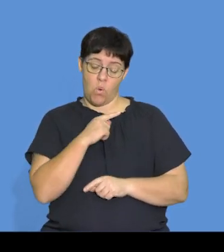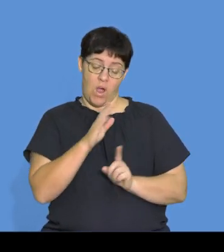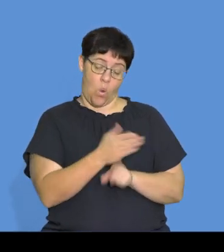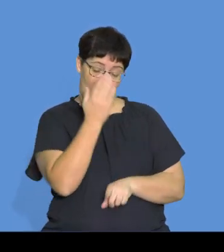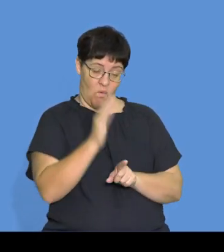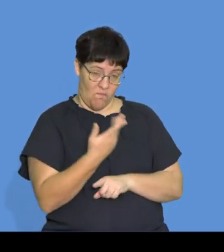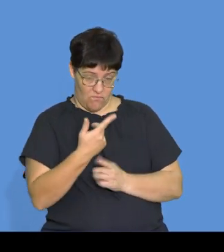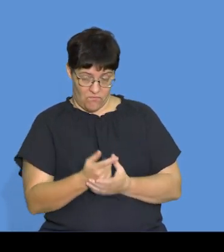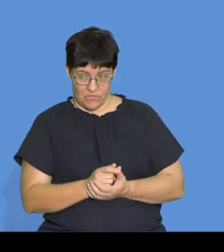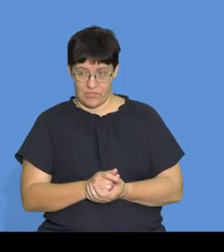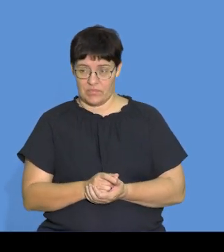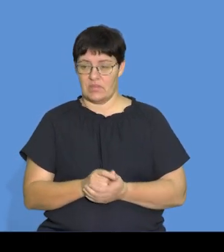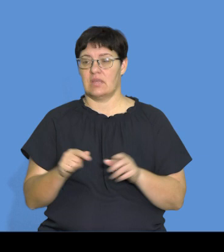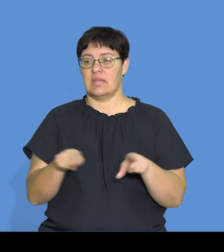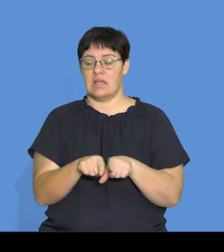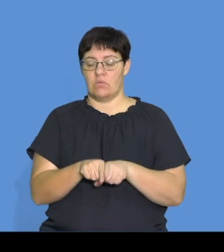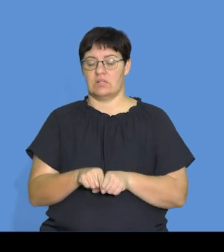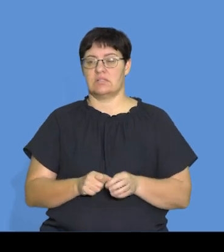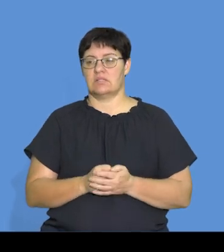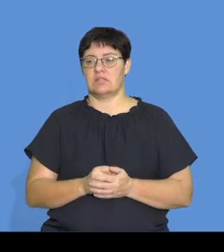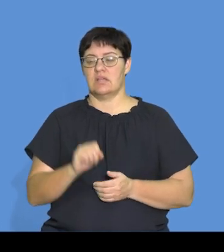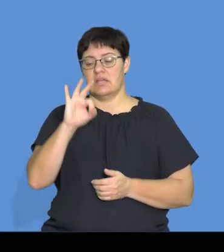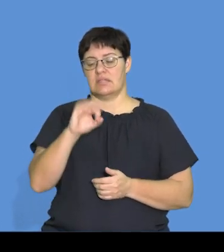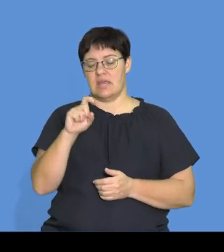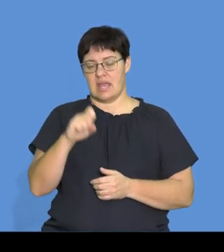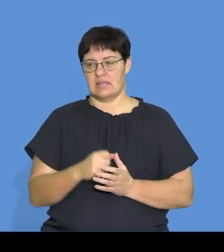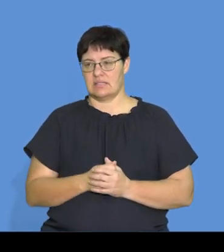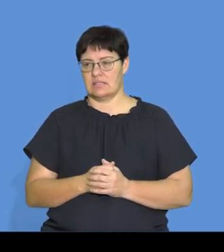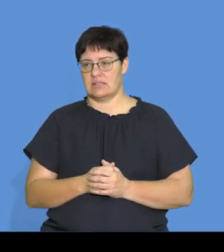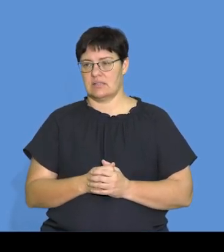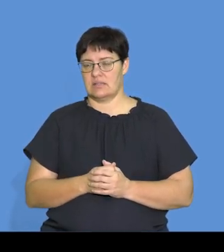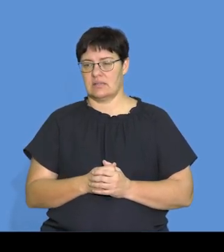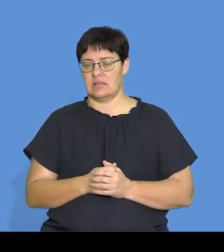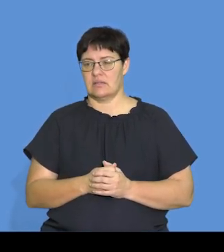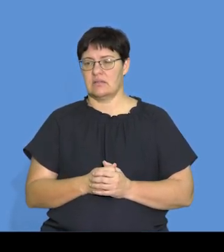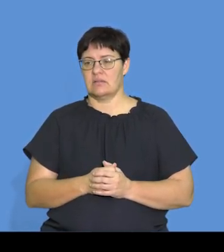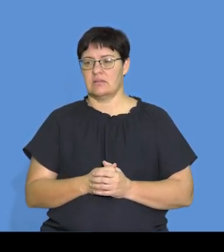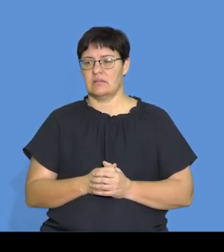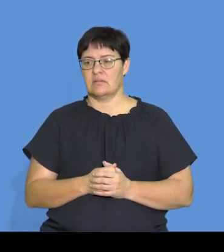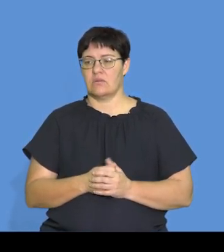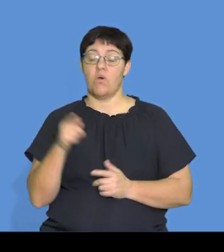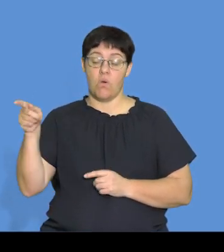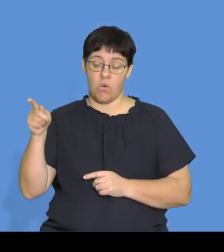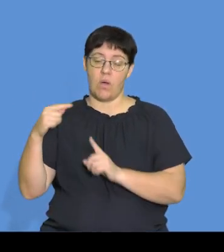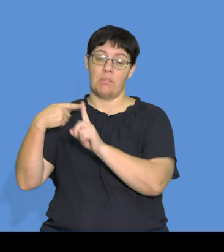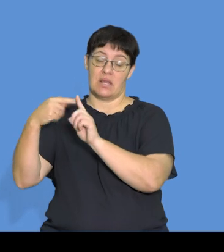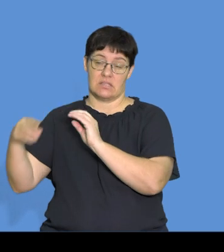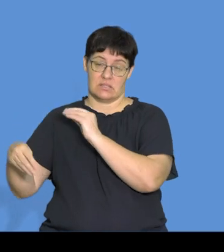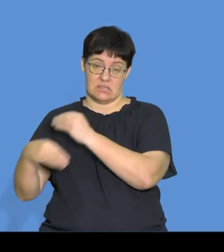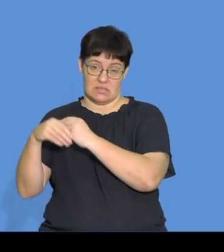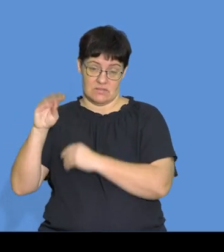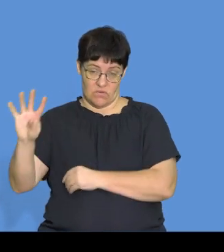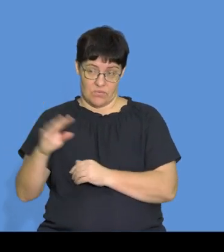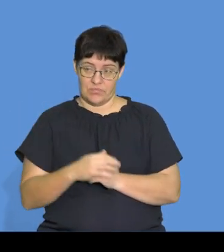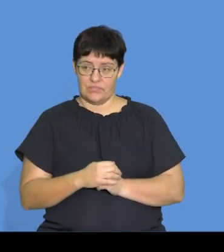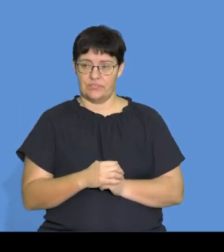the additive inverse, is equal to 3x, which will then give me x. Remember to add a 4